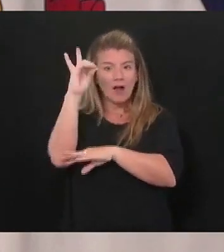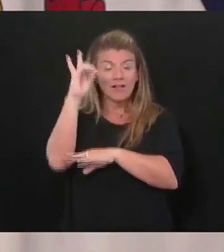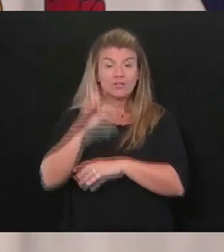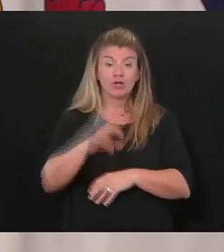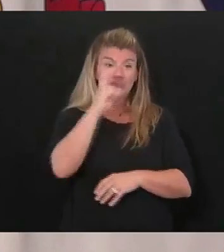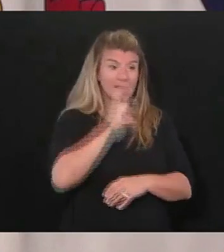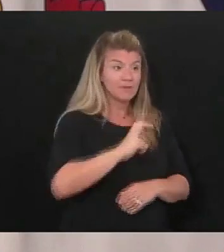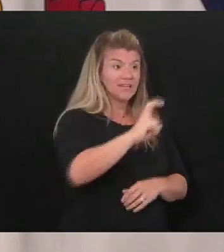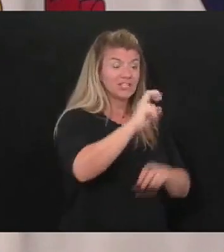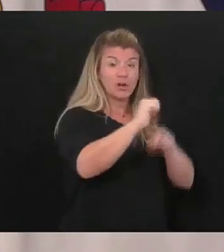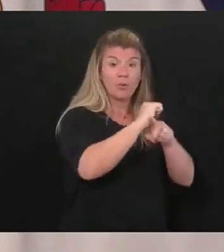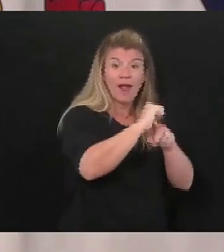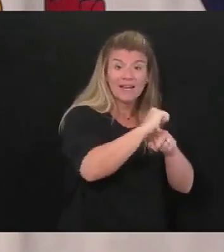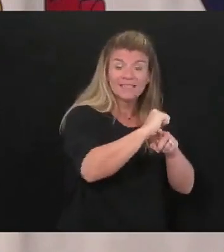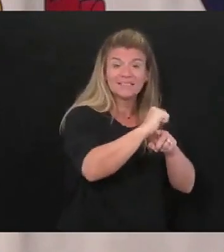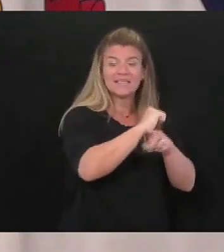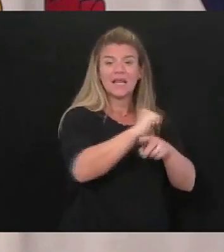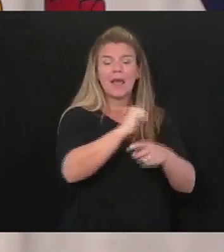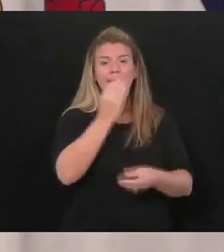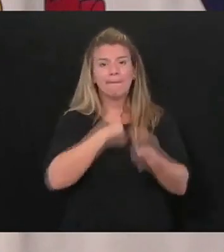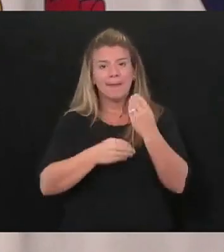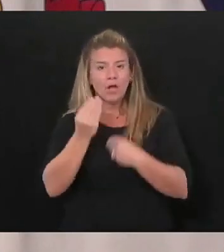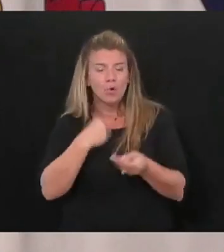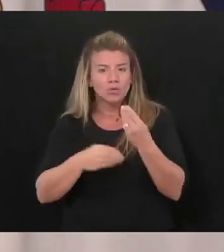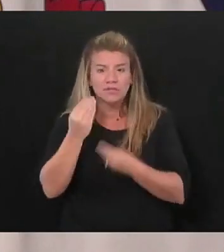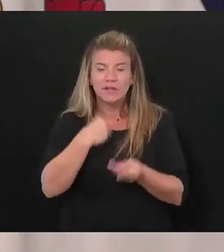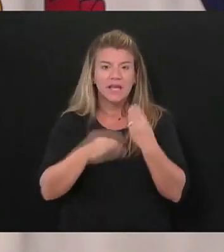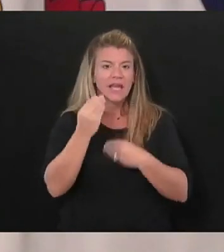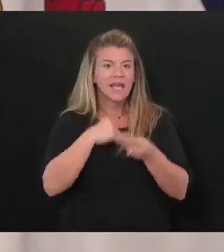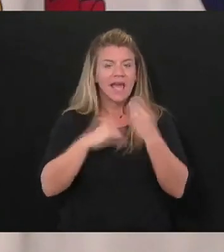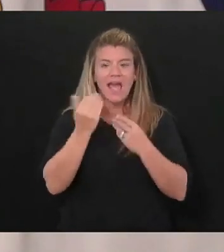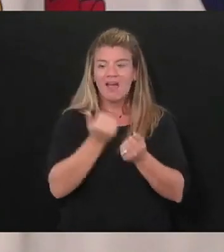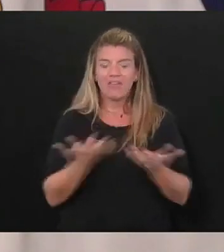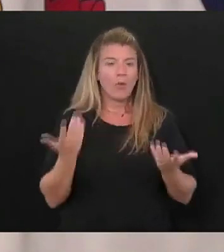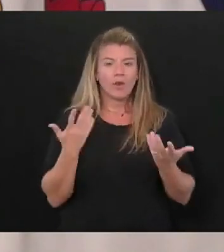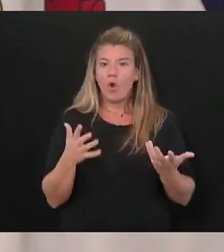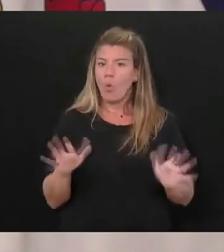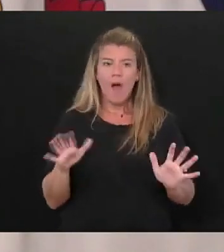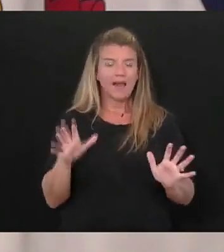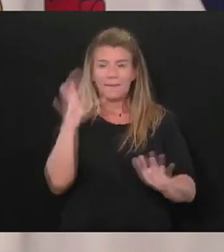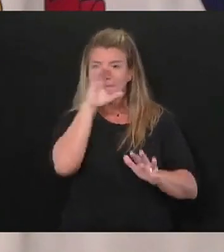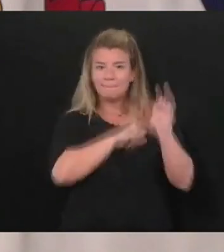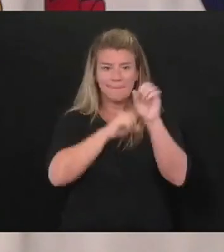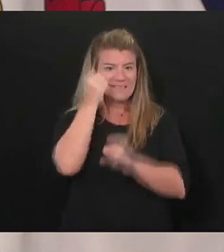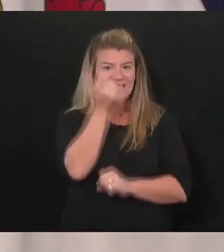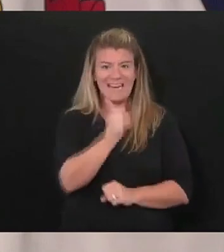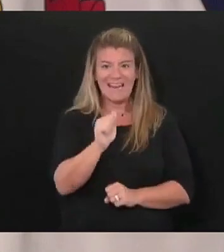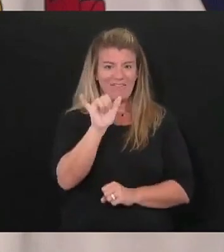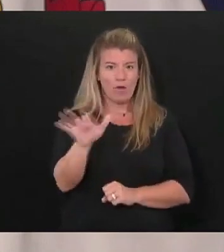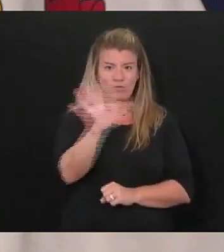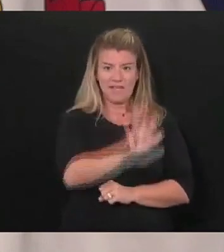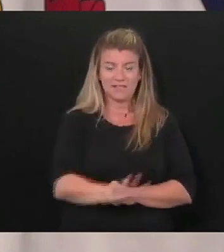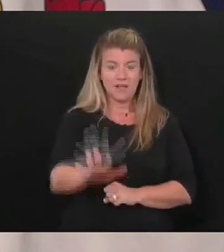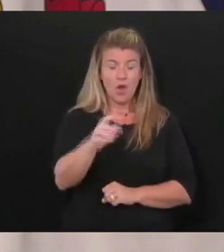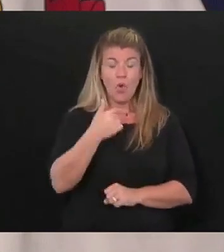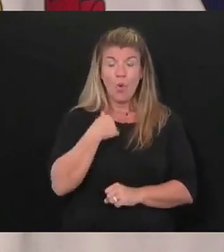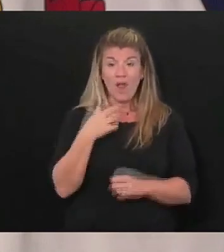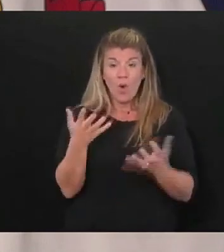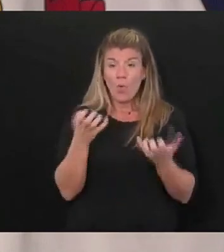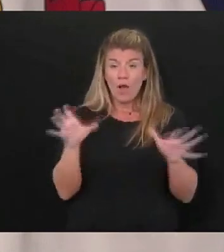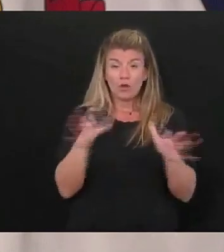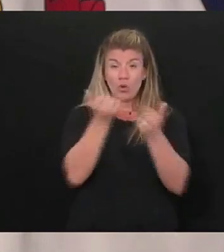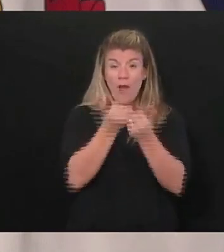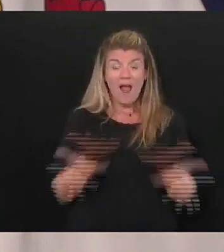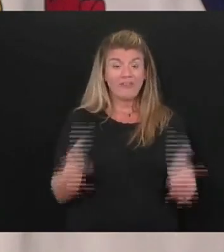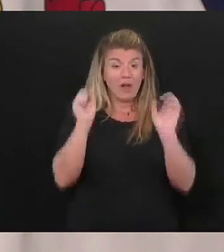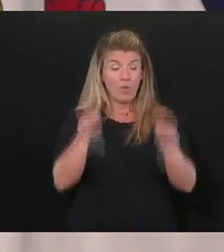practice, absolutely the meals in every way that we don't let up on that. We're trying to do everything we can do